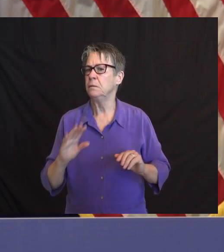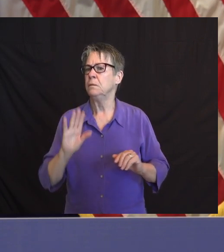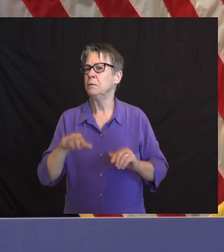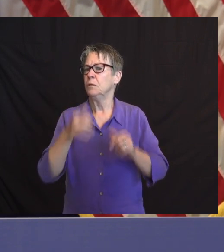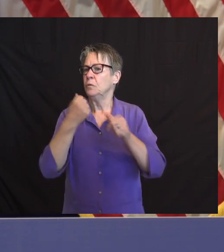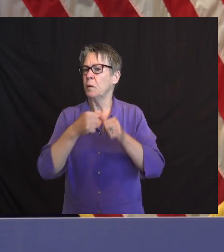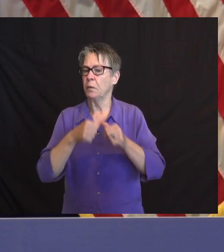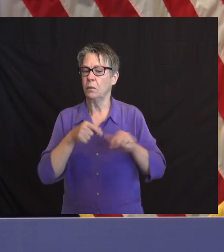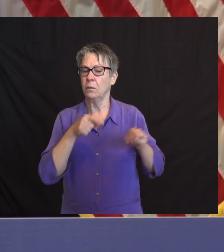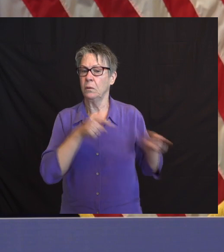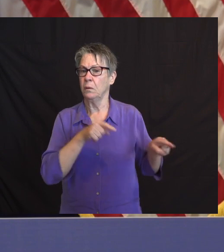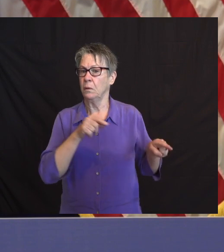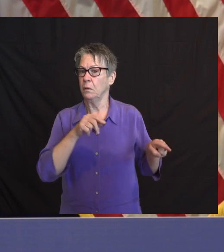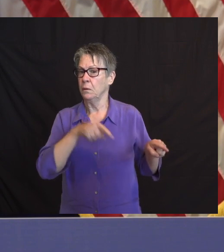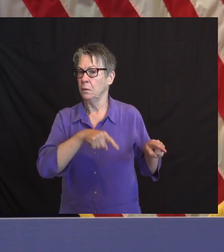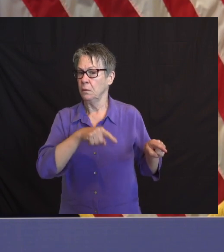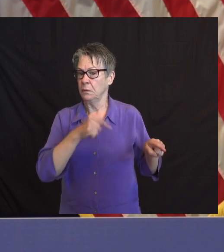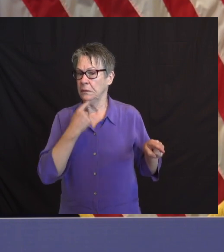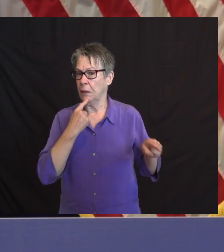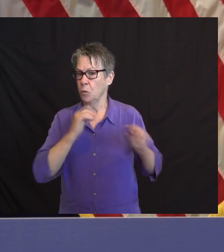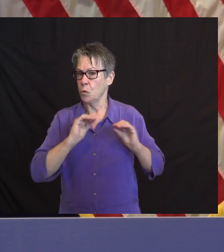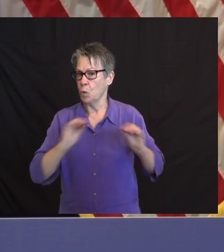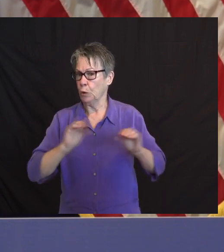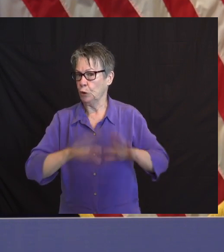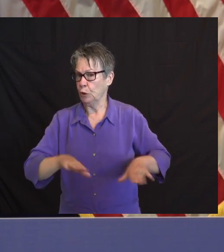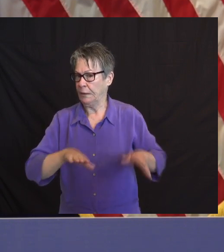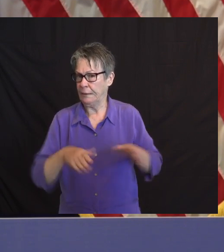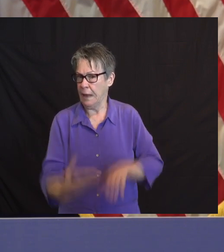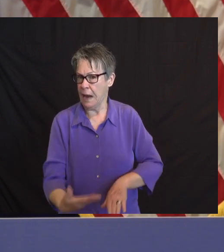this is a moment that I think is bigger than any of us right now.